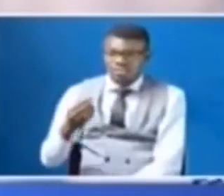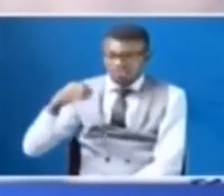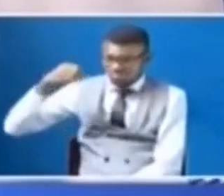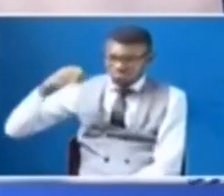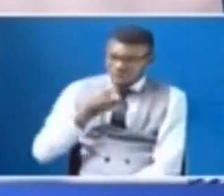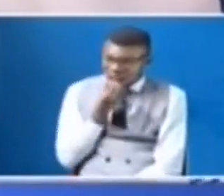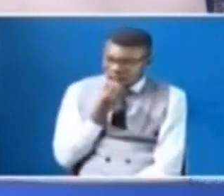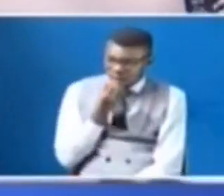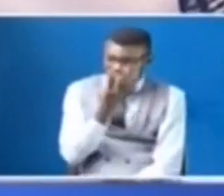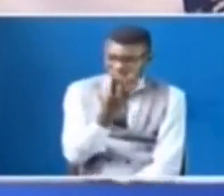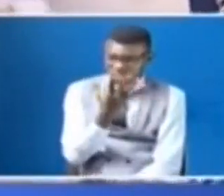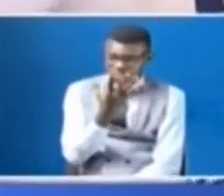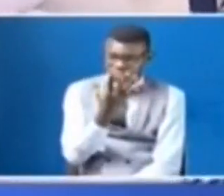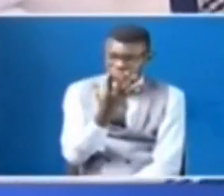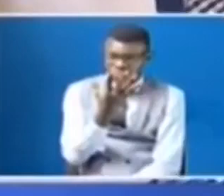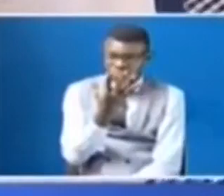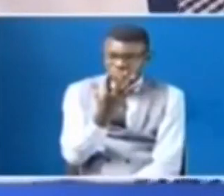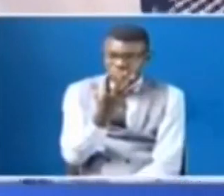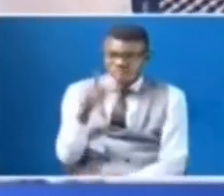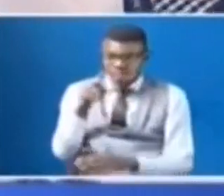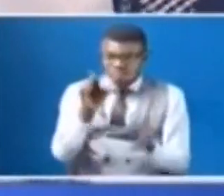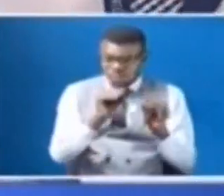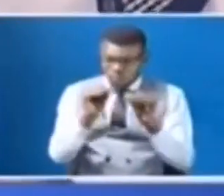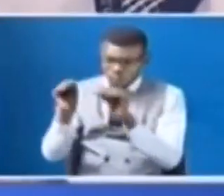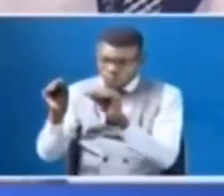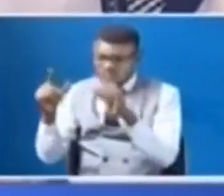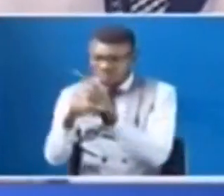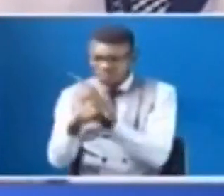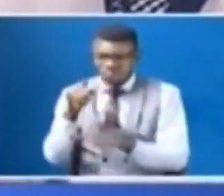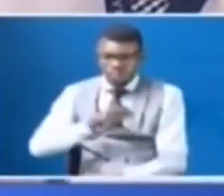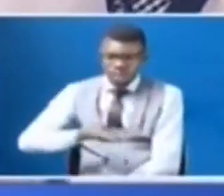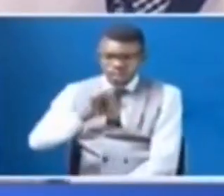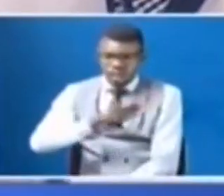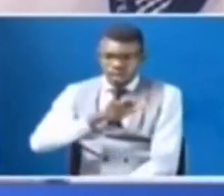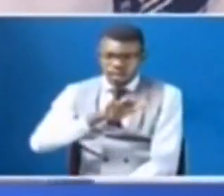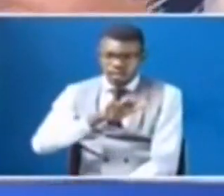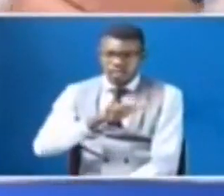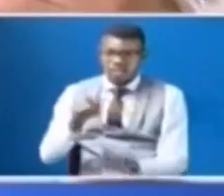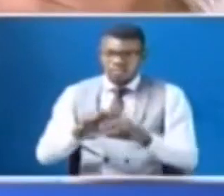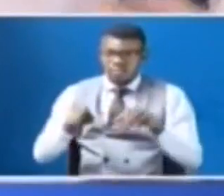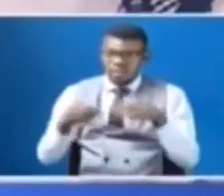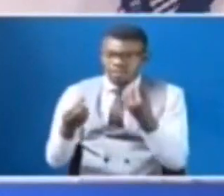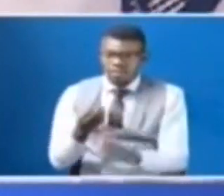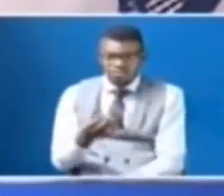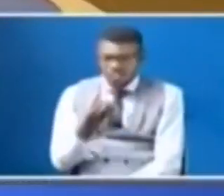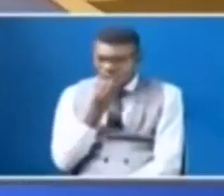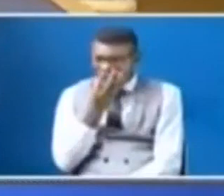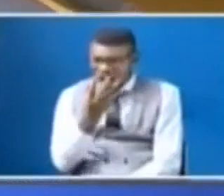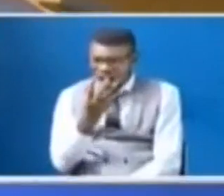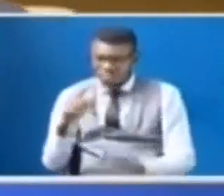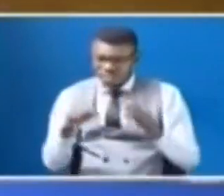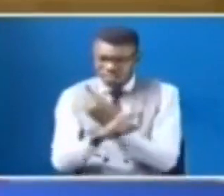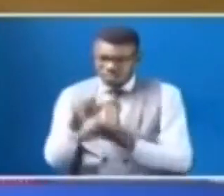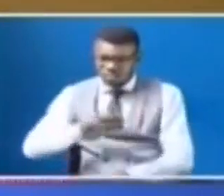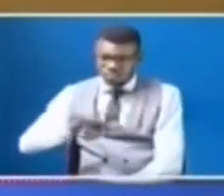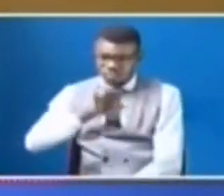part of the machine. So the robot moves from different angles and it gives radiation from different points. Since